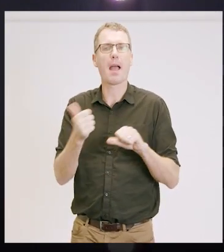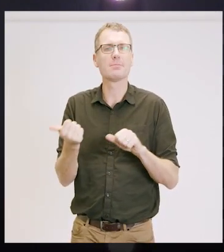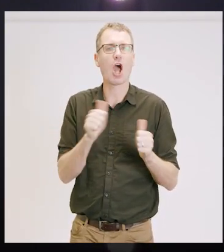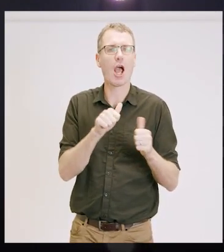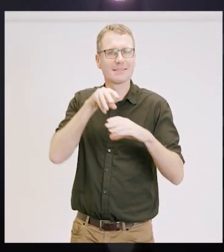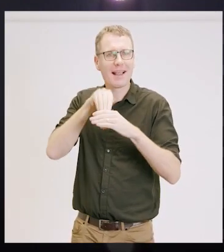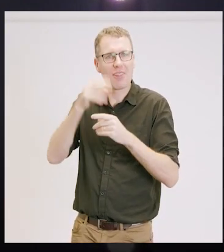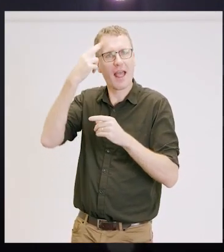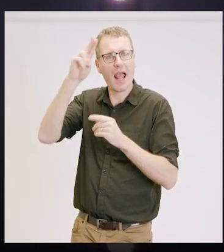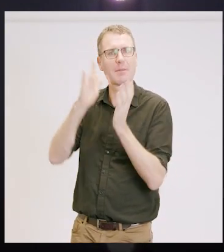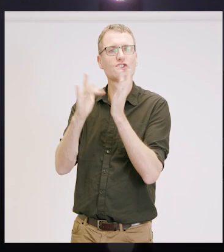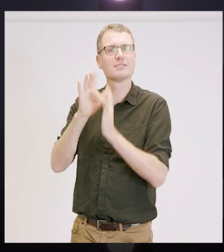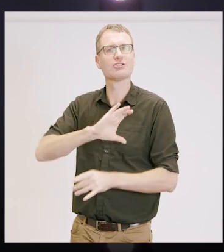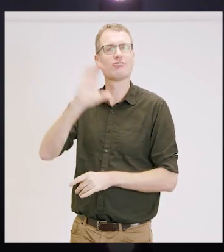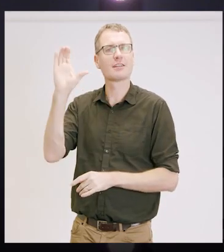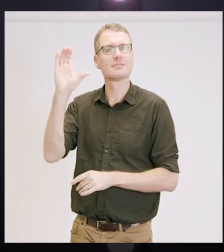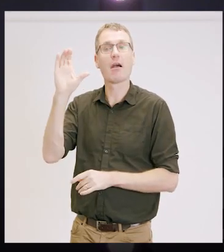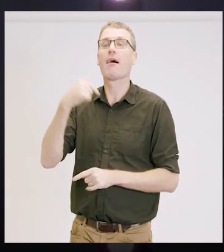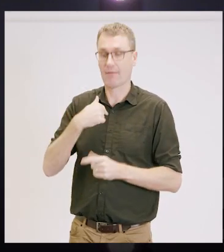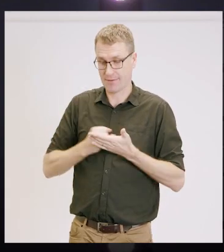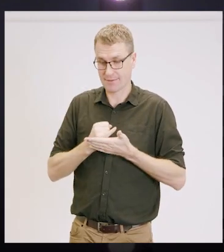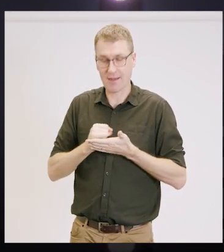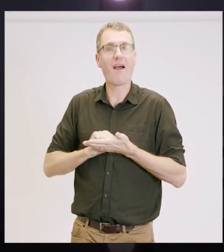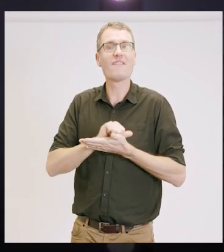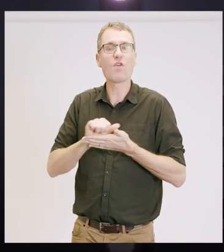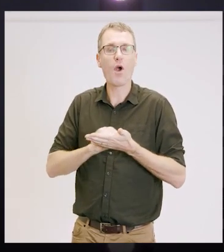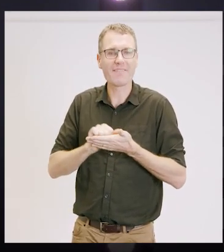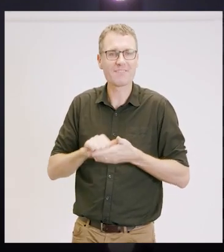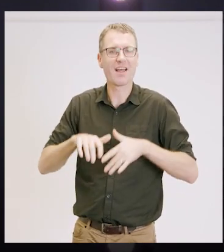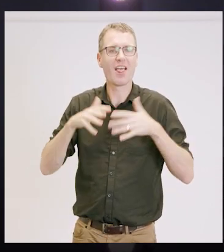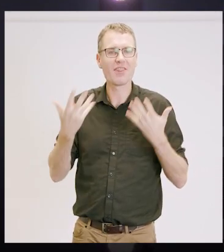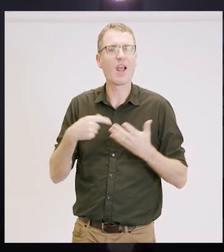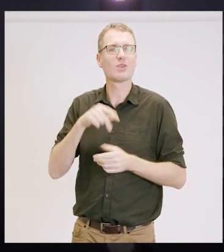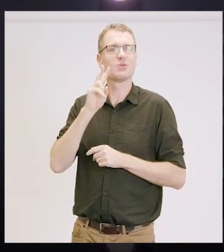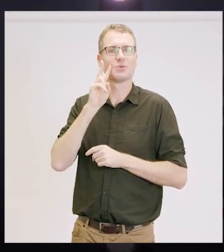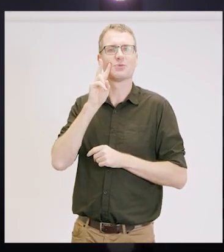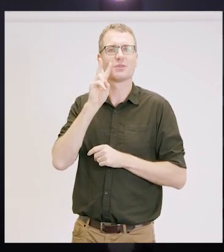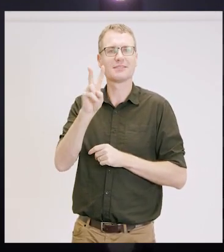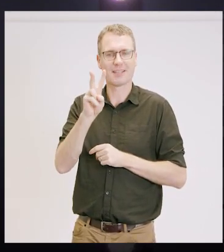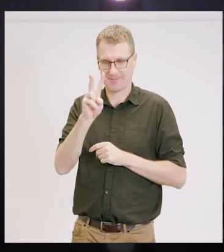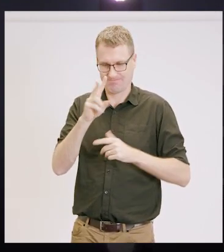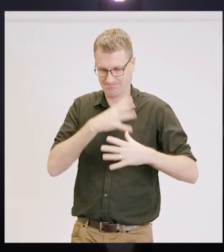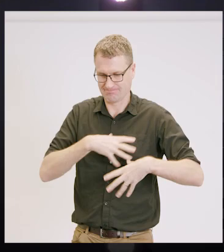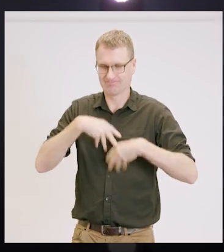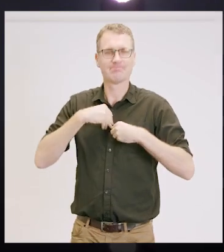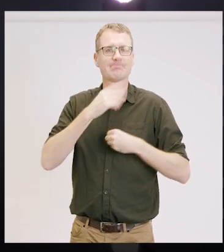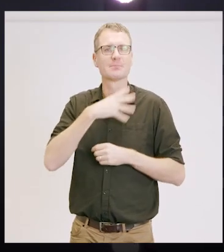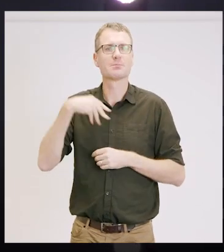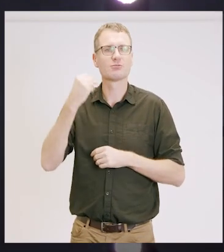and be baptized in the name of Jesus Christ for the forgiveness of your sins, then you will receive the gift of the Holy